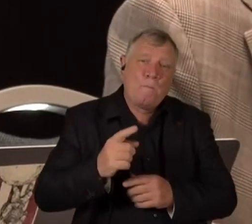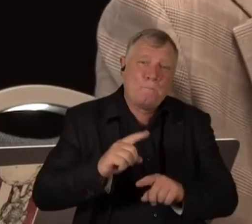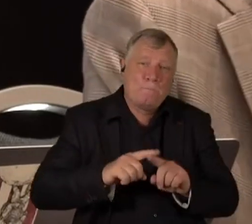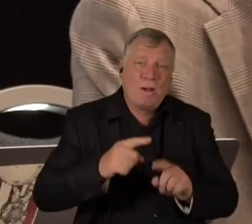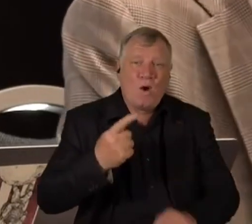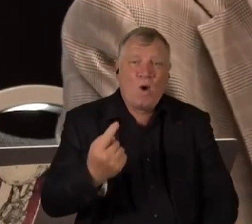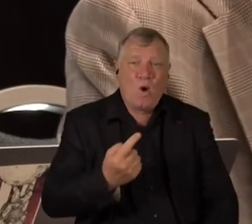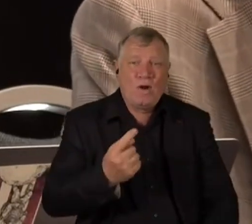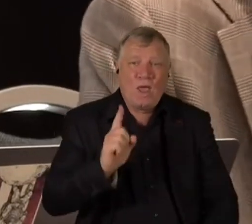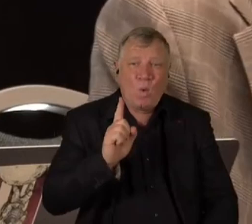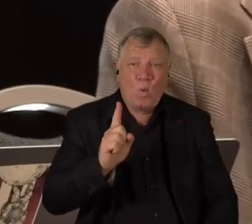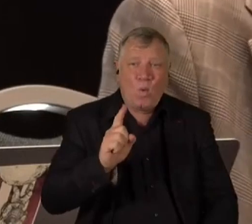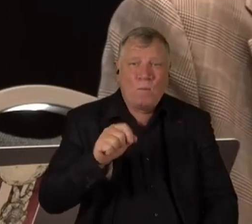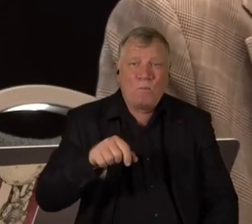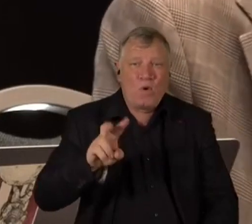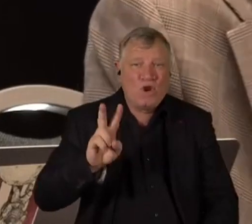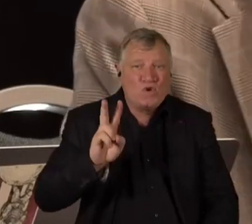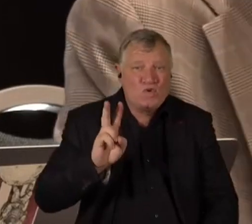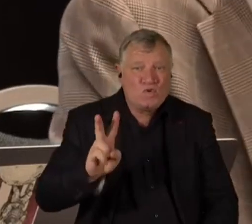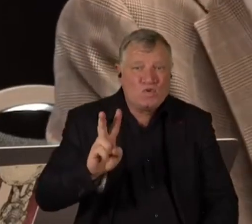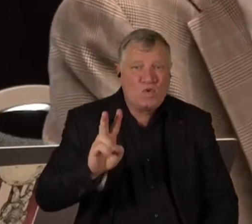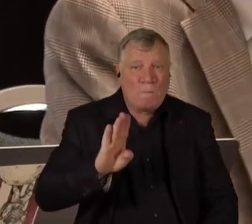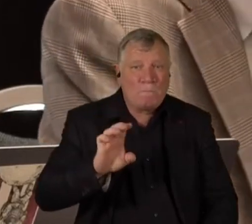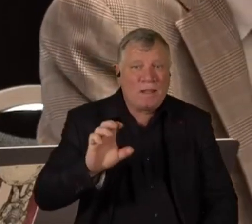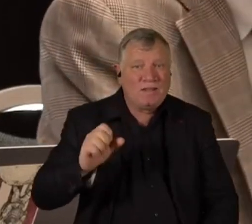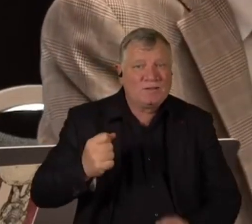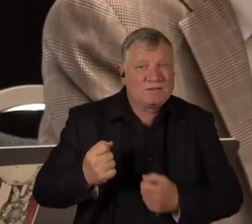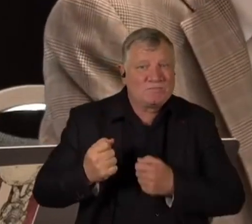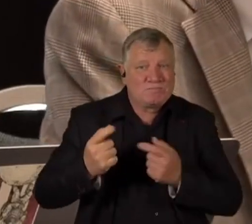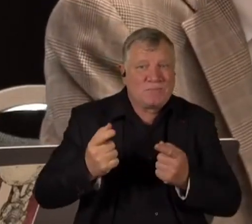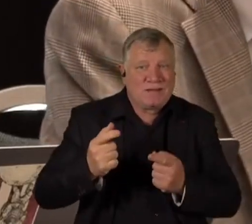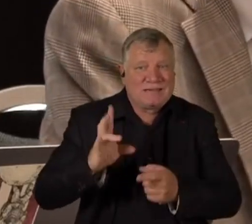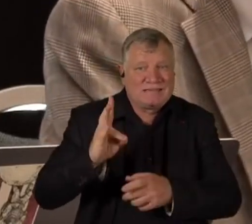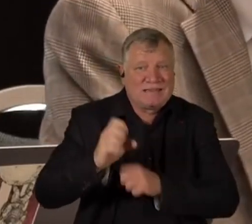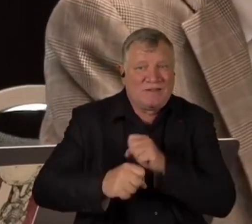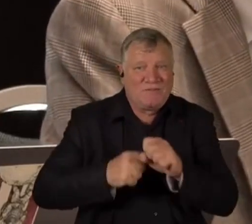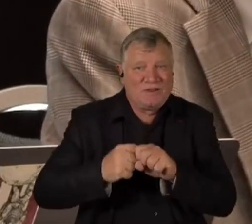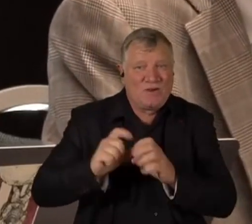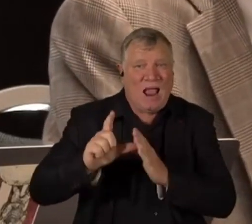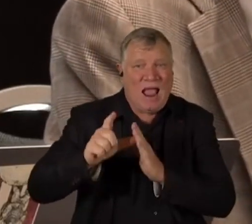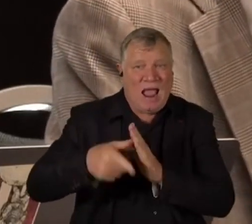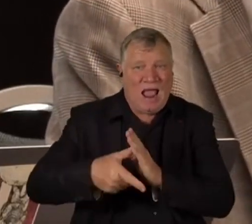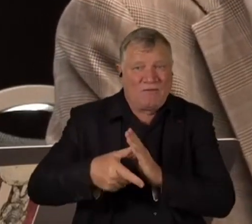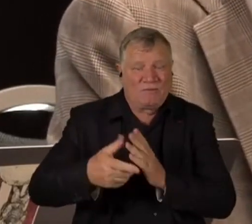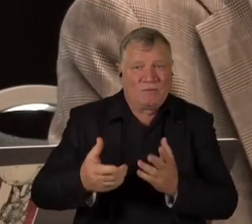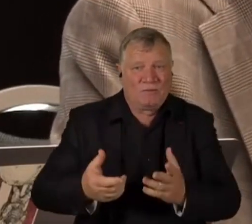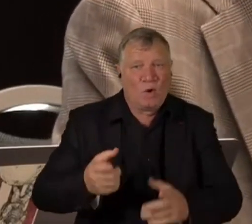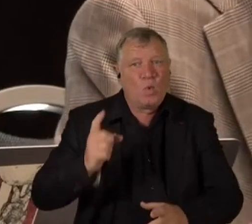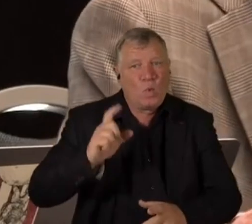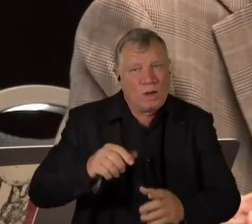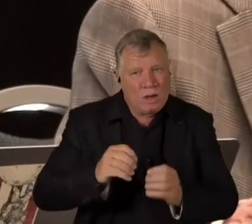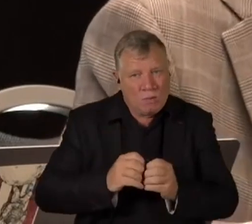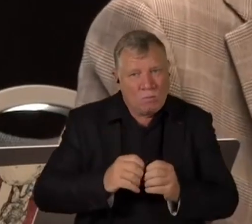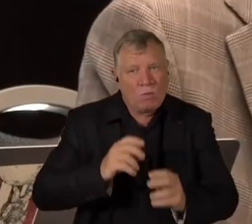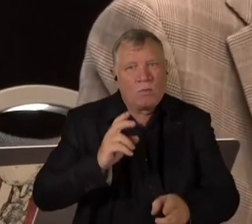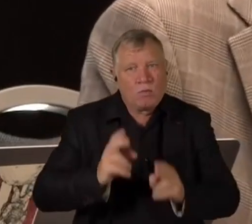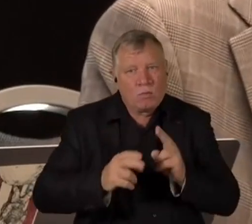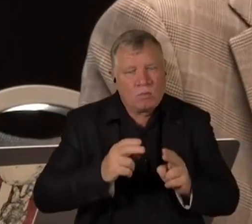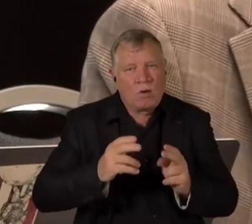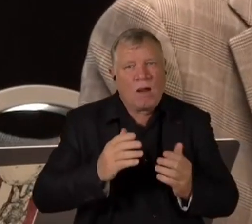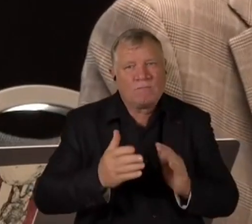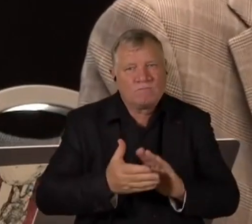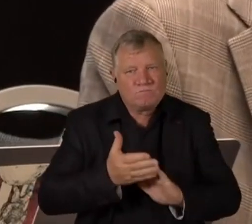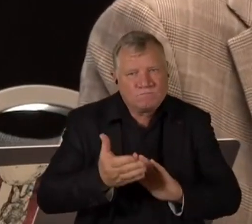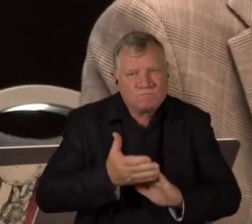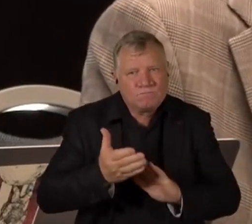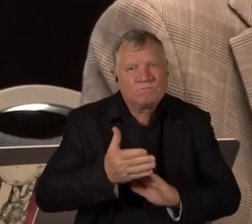billion of this federal money has been spent 7 years after Maria. We need to move faster to improve and renew